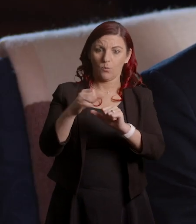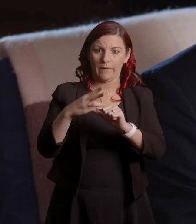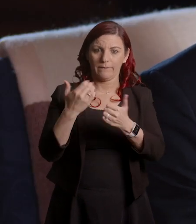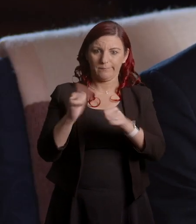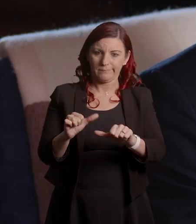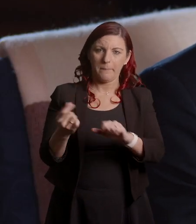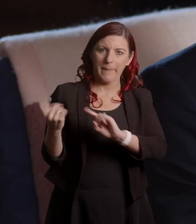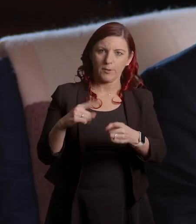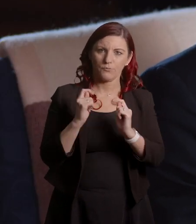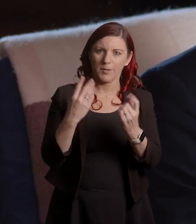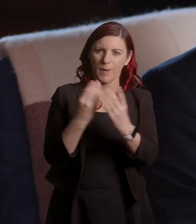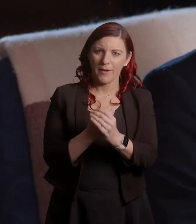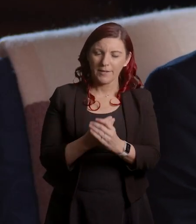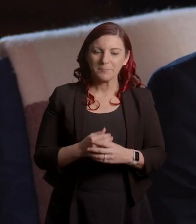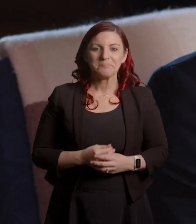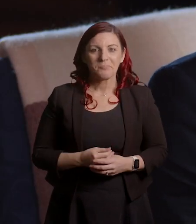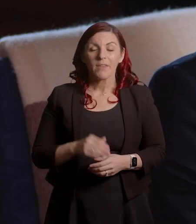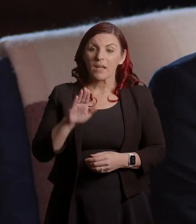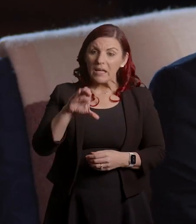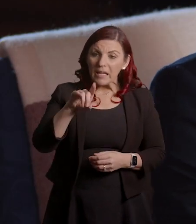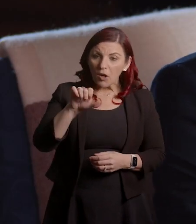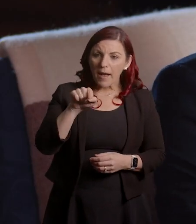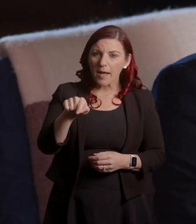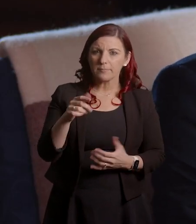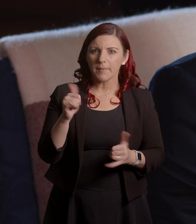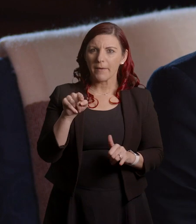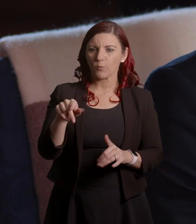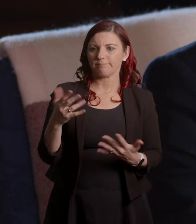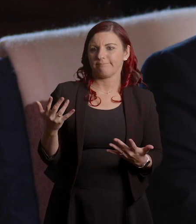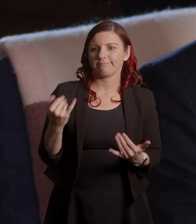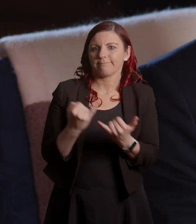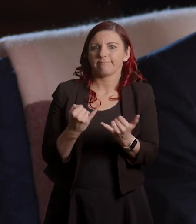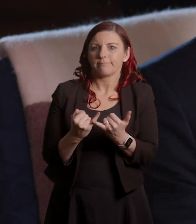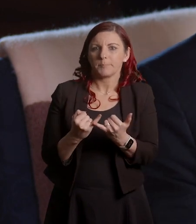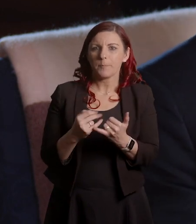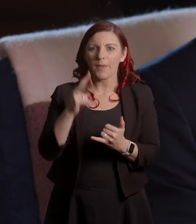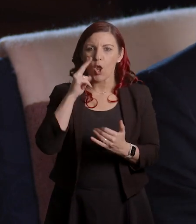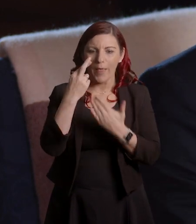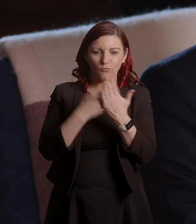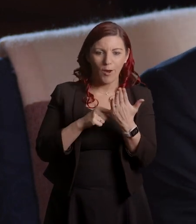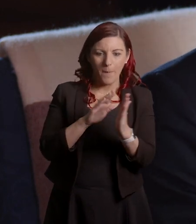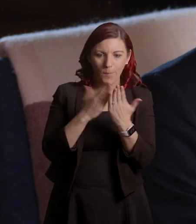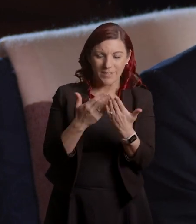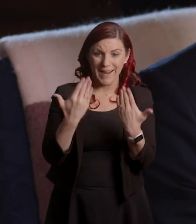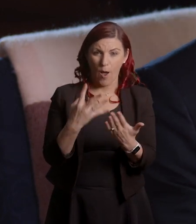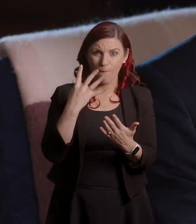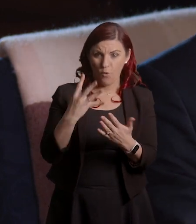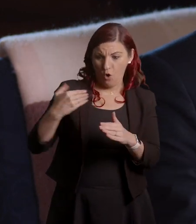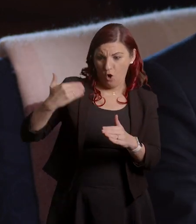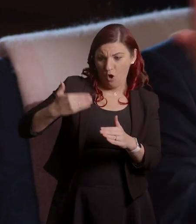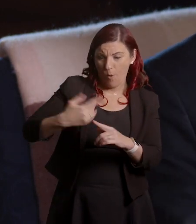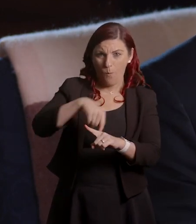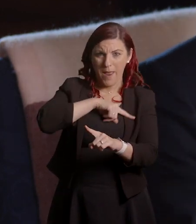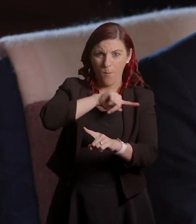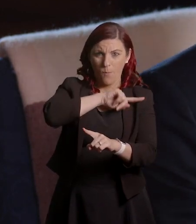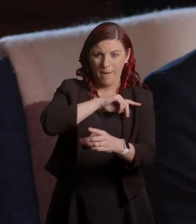together. Ciara, if you maybe have looked, you look at the record books, it's 4 in a row now. You would think that